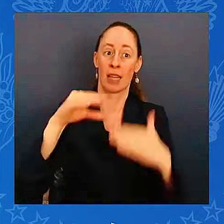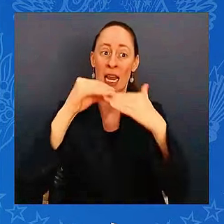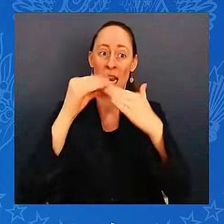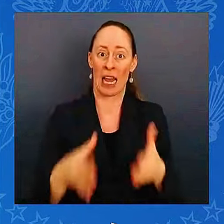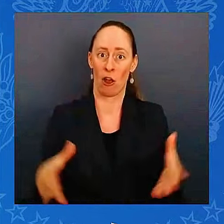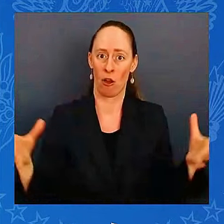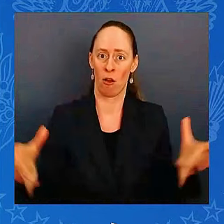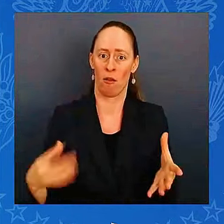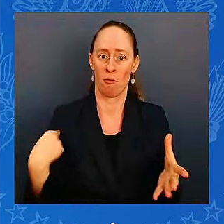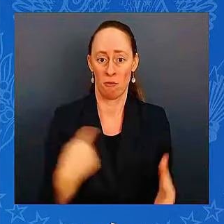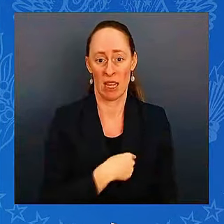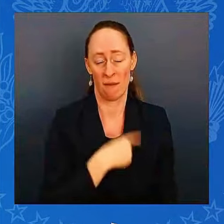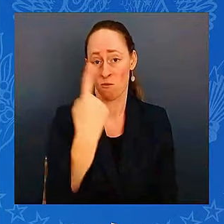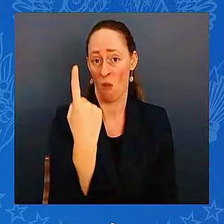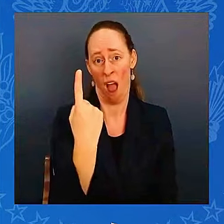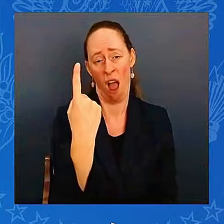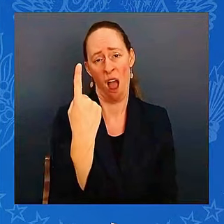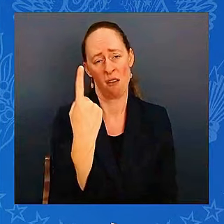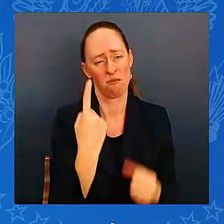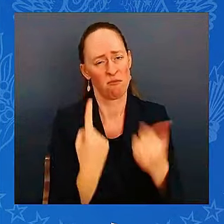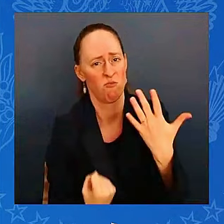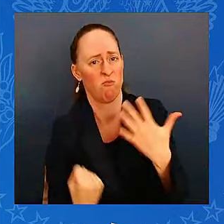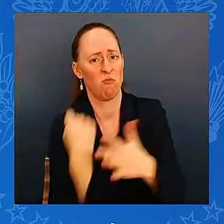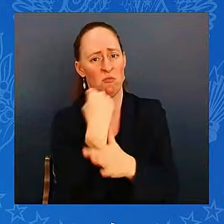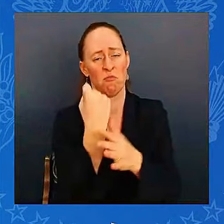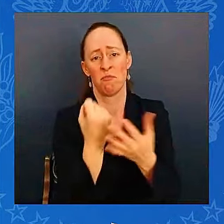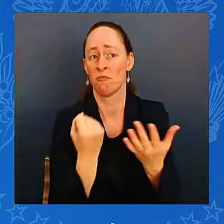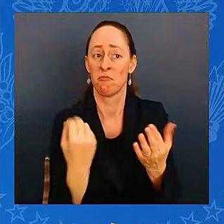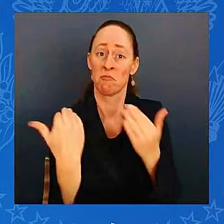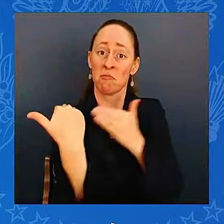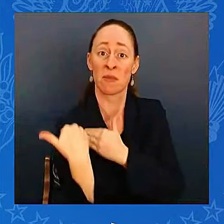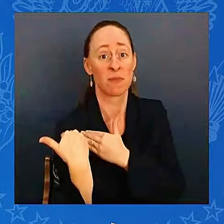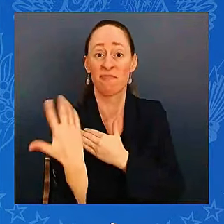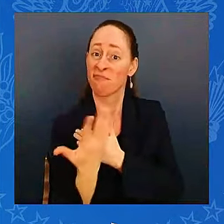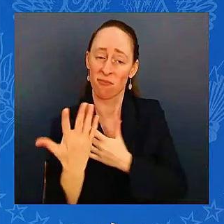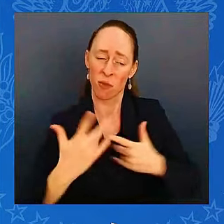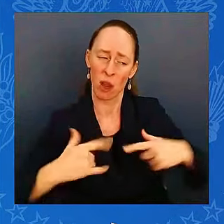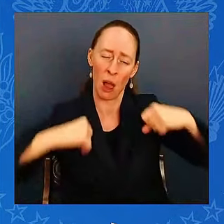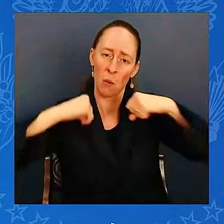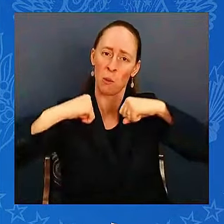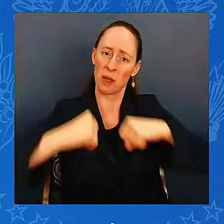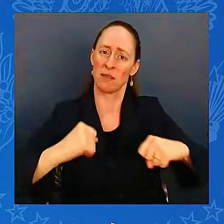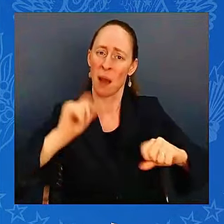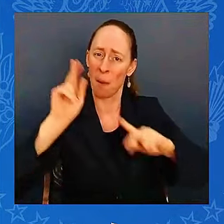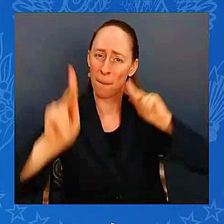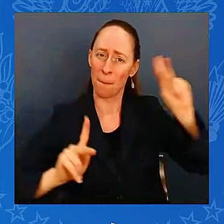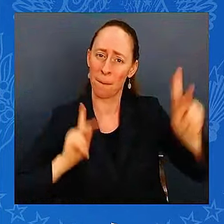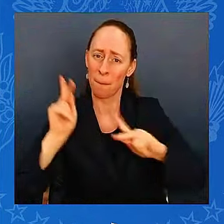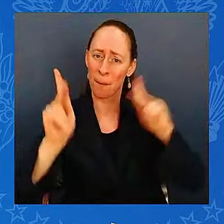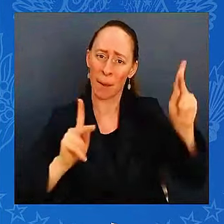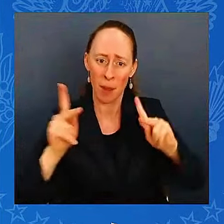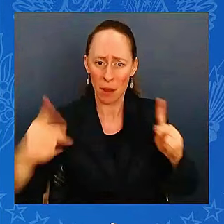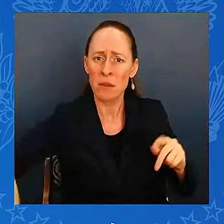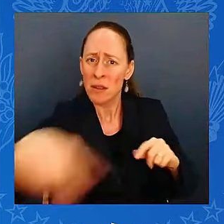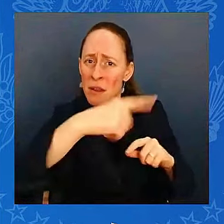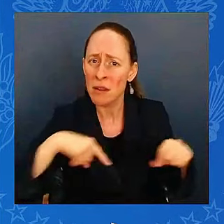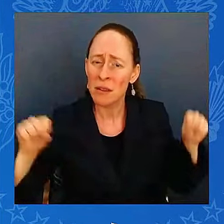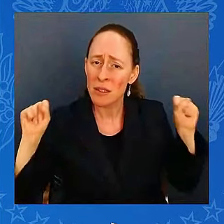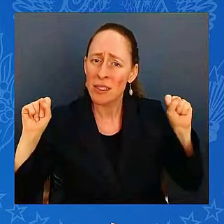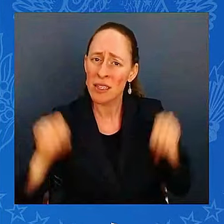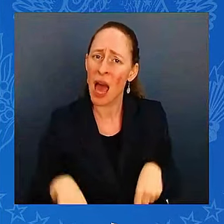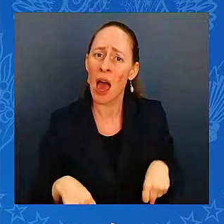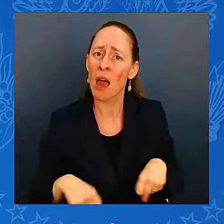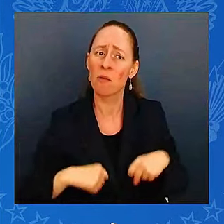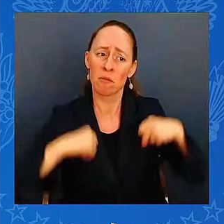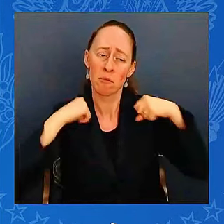protect our people from harm. Together through this coalition, I believe we can do just that. We can disrupt the cycle of violence